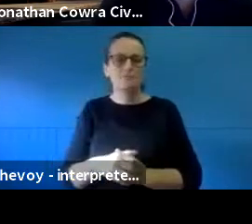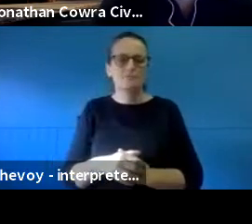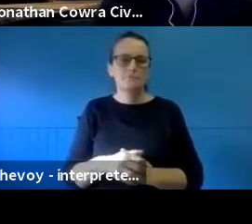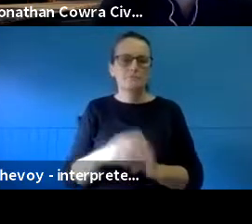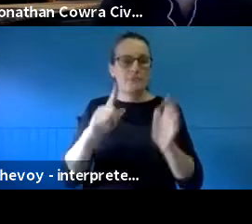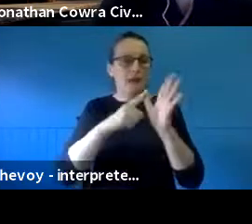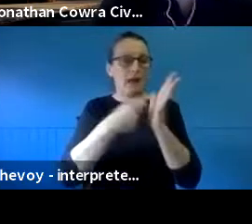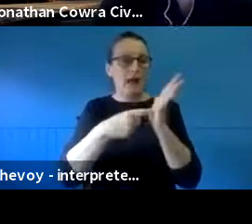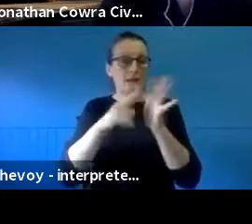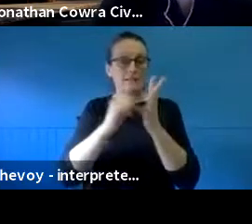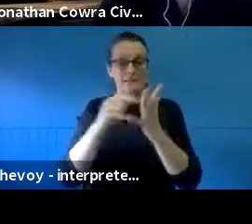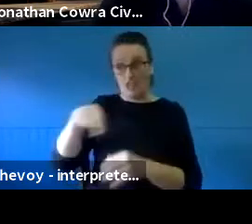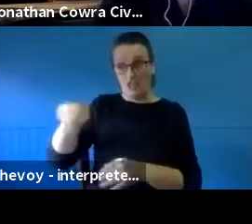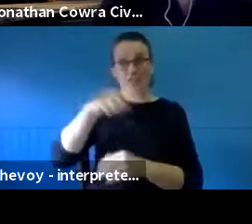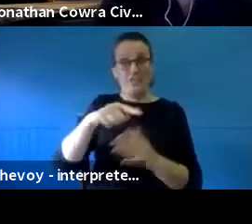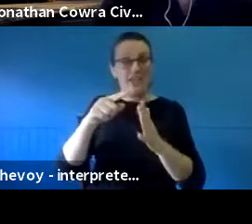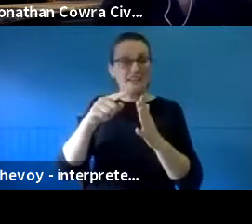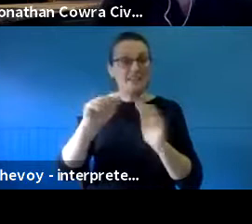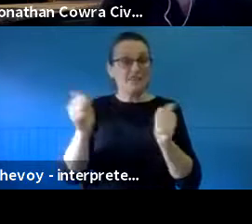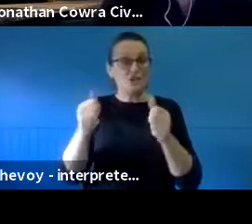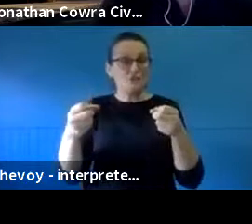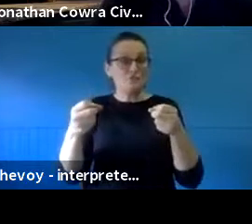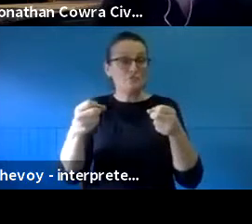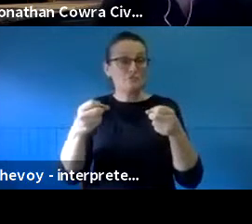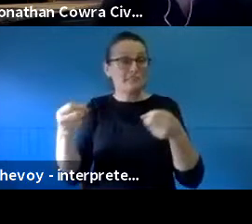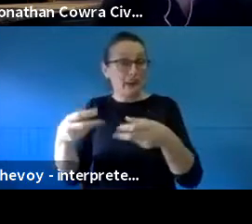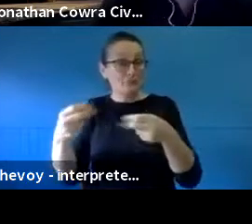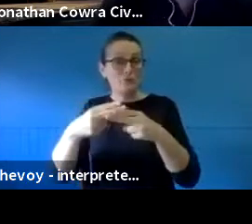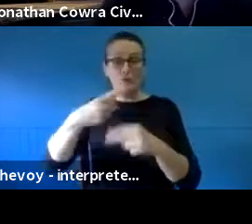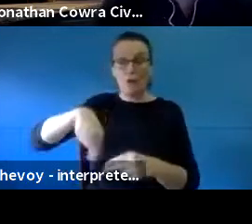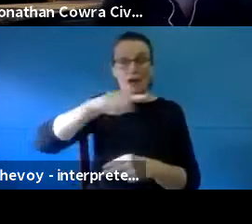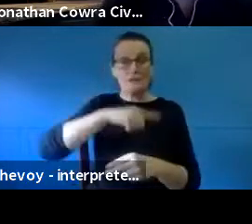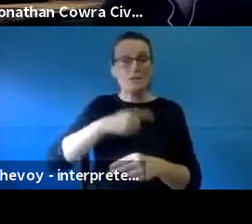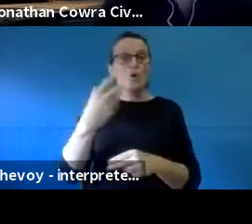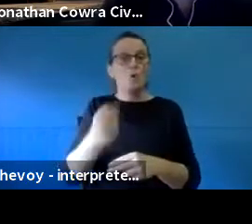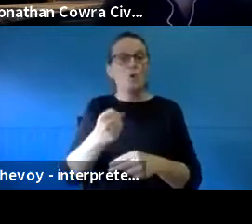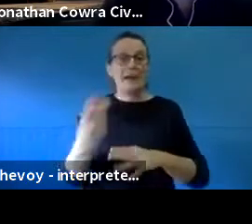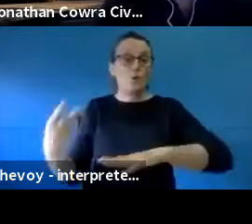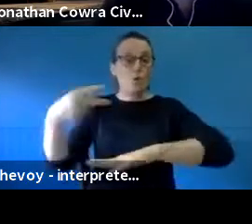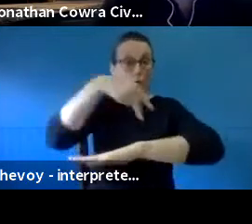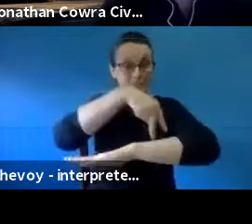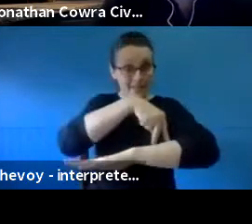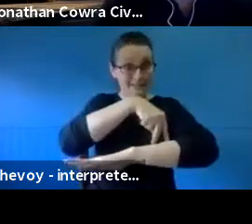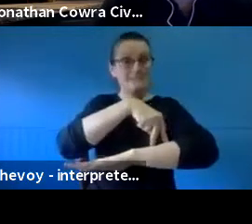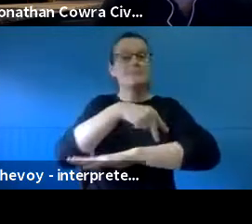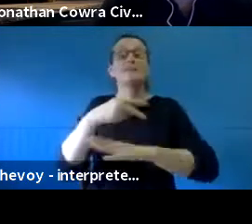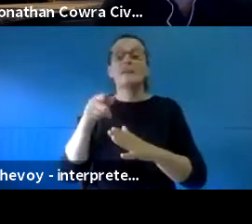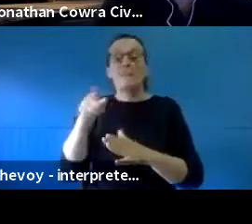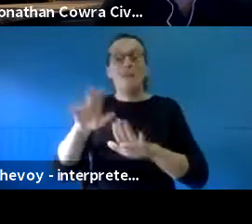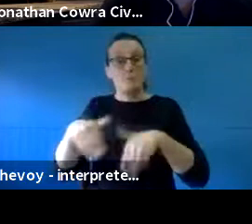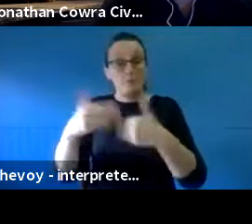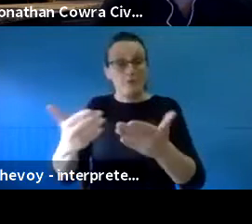who did the closed captioning for us. We had a company called Auslan Stage Left, who provided the